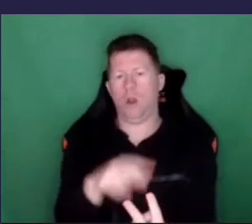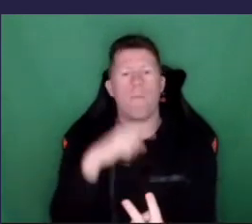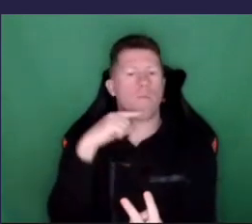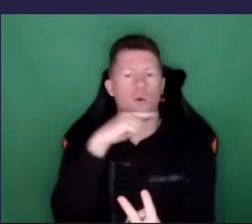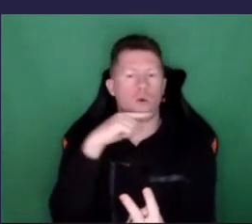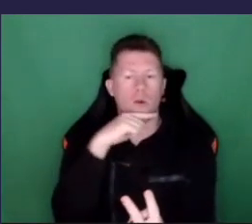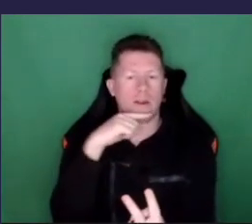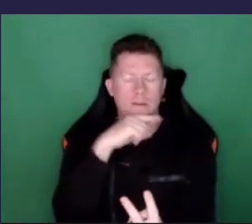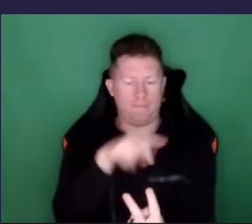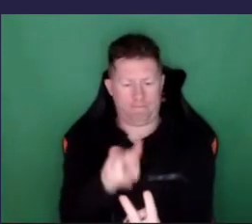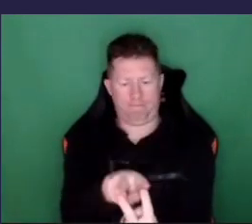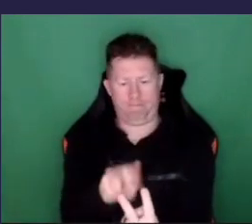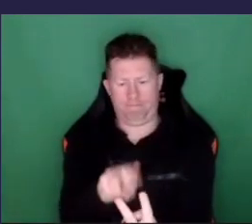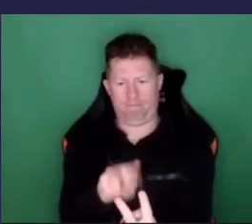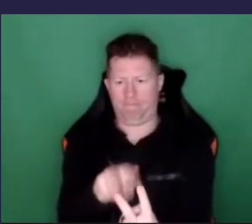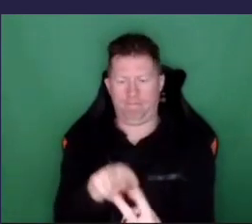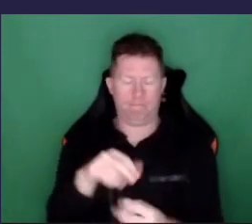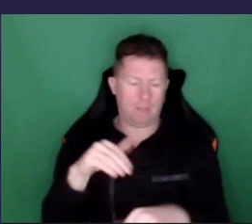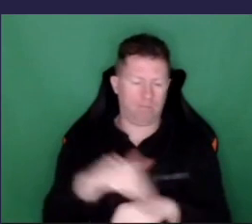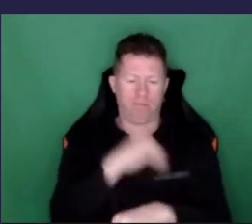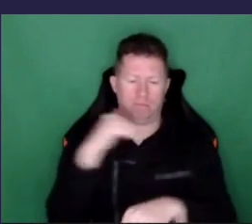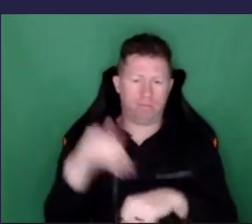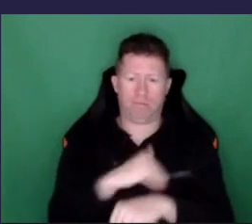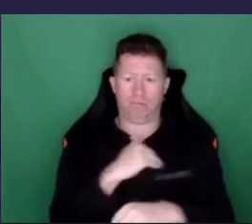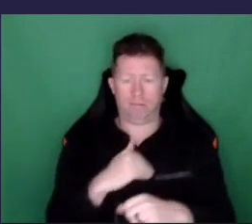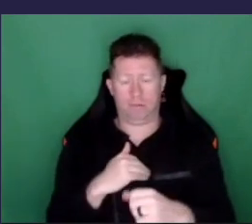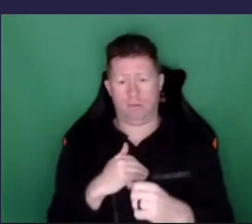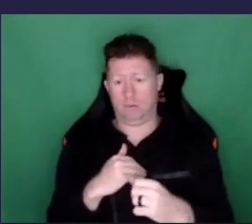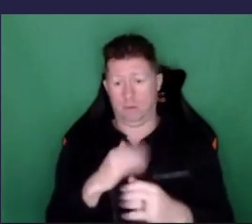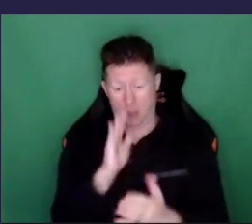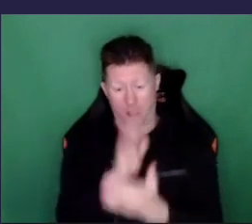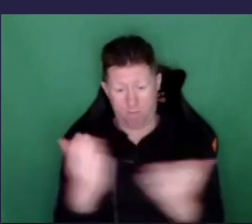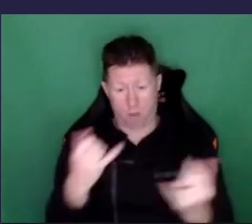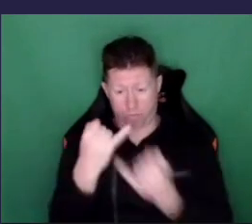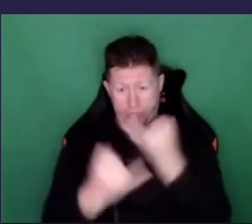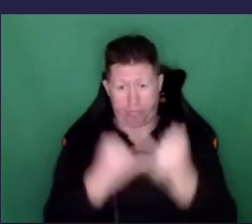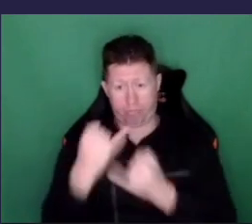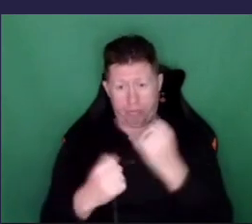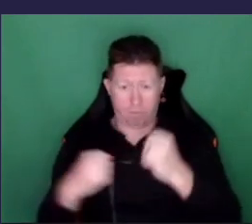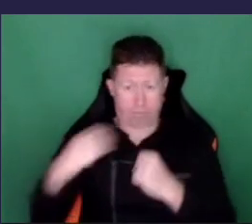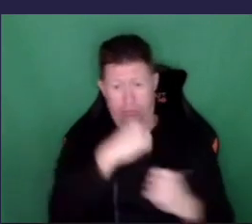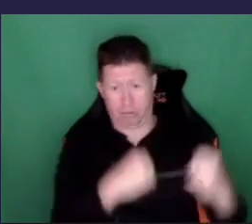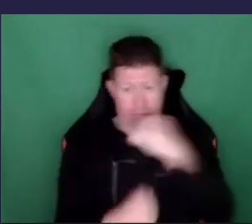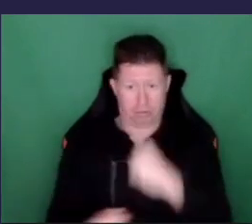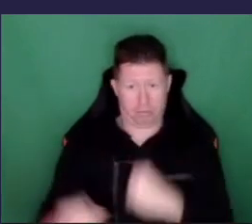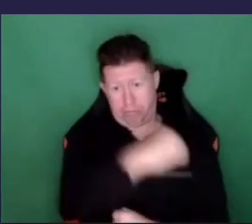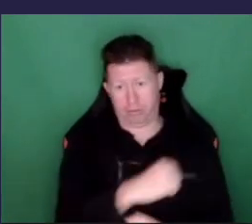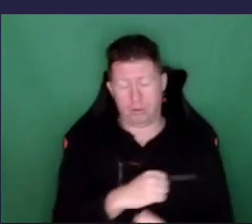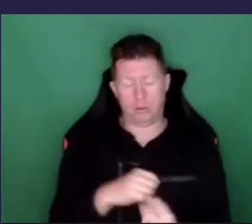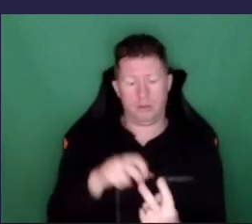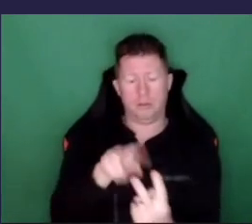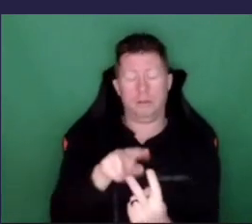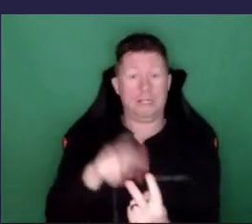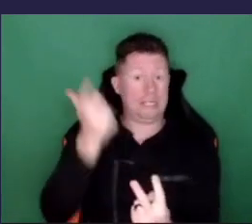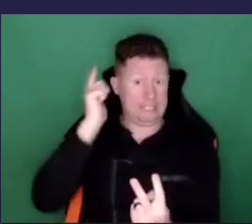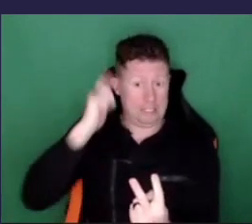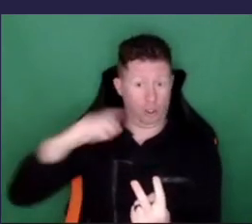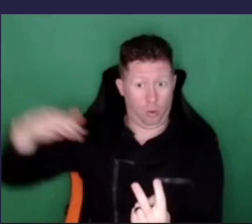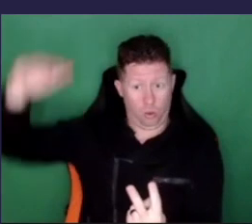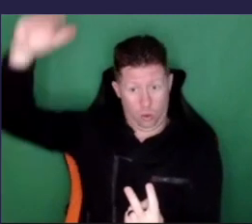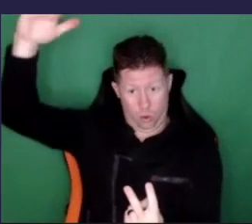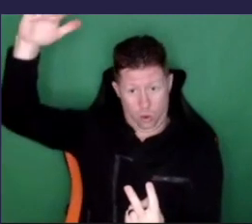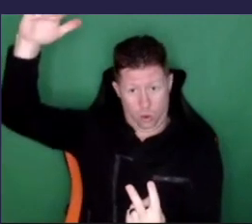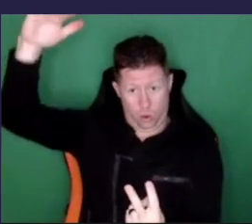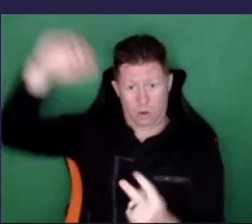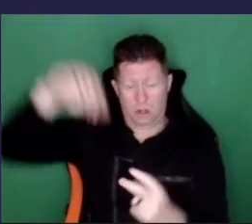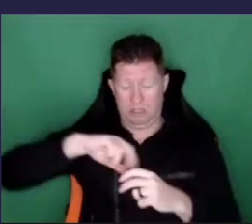just were always getting into fights, literal fist fights. And she was a tall woman. And one day she picked them up off the floor where they